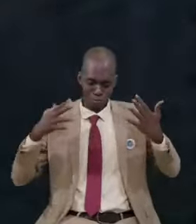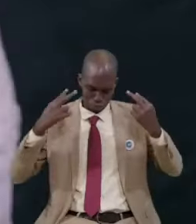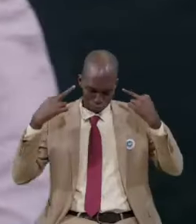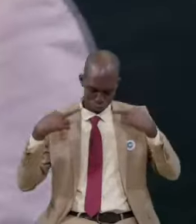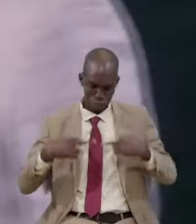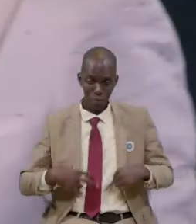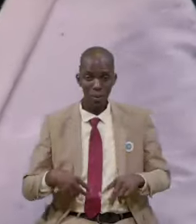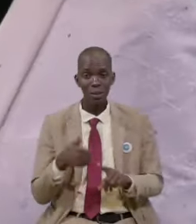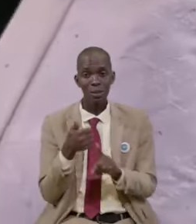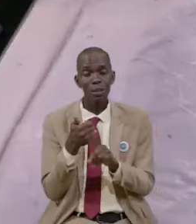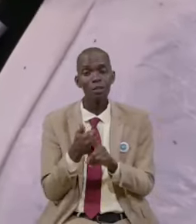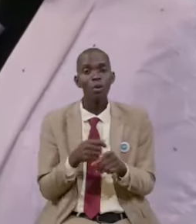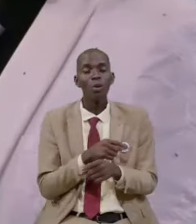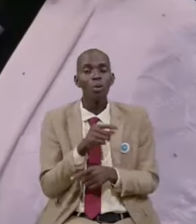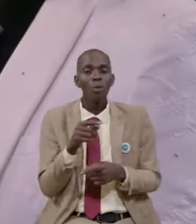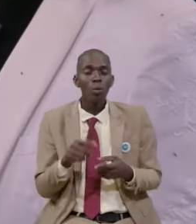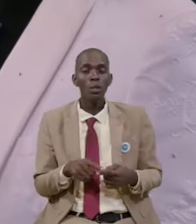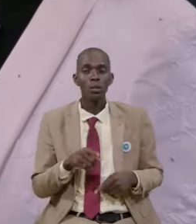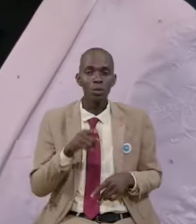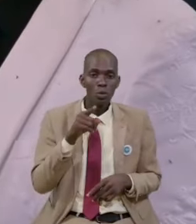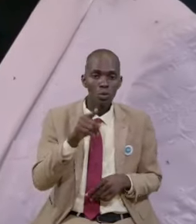have that